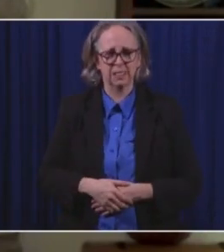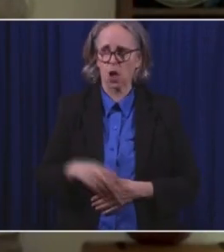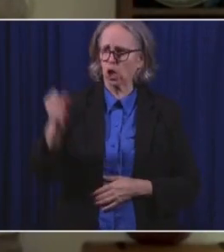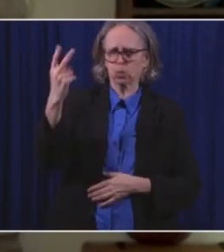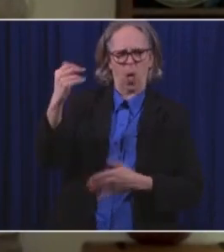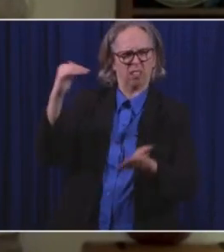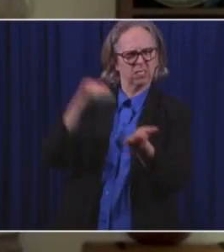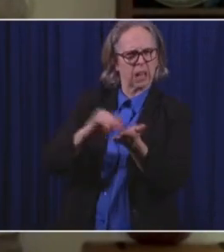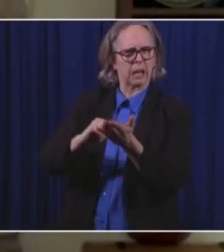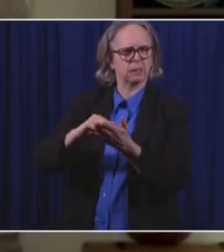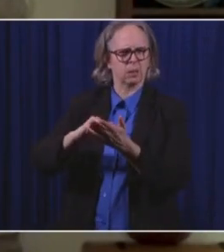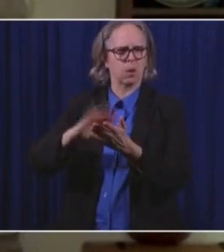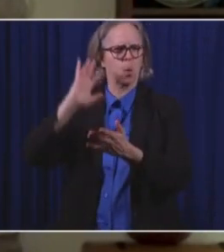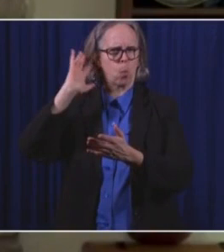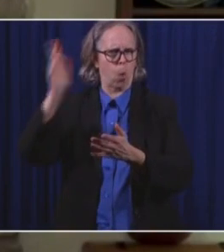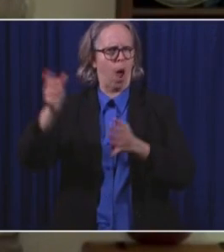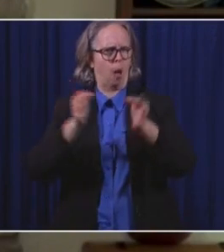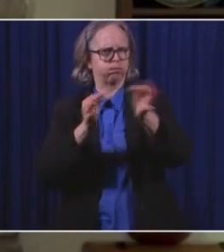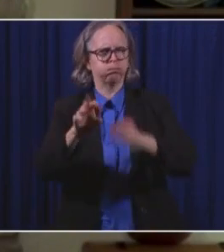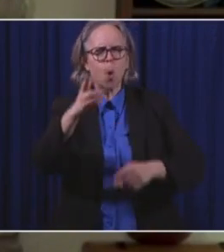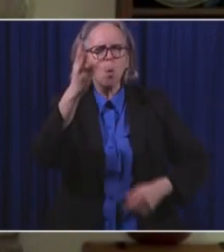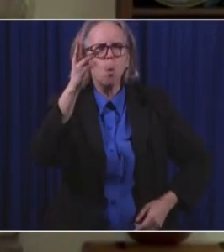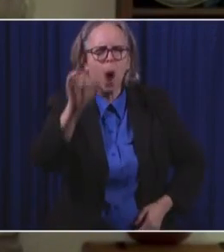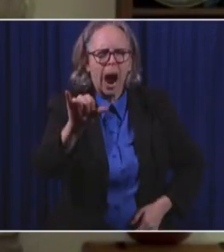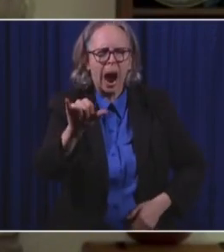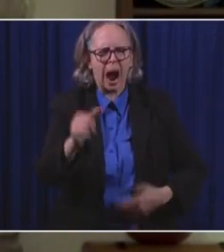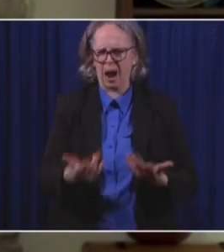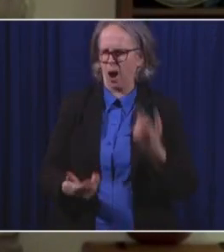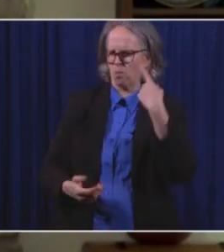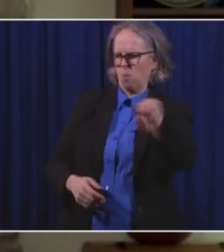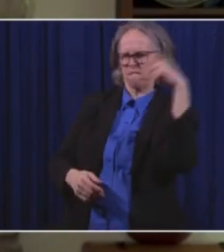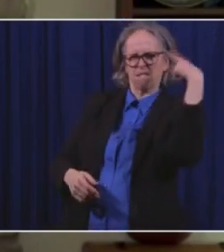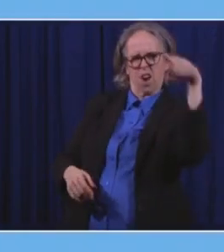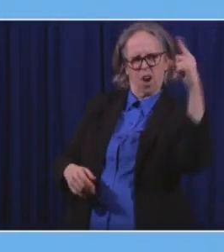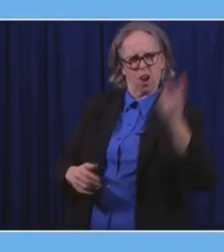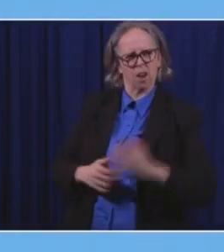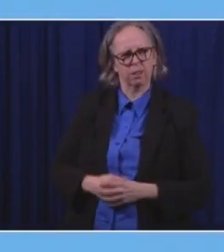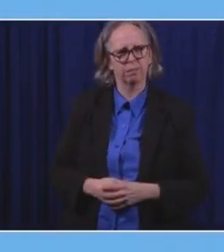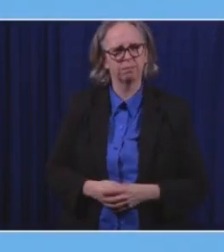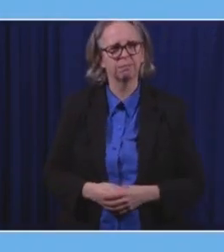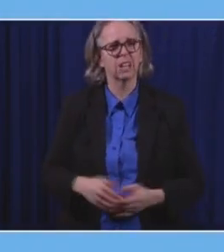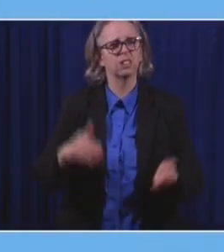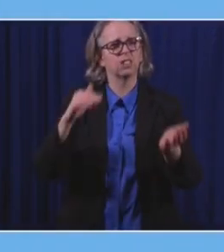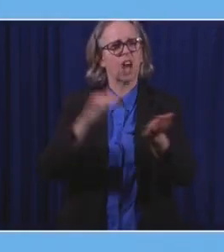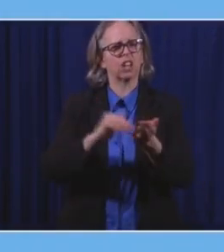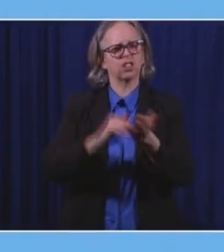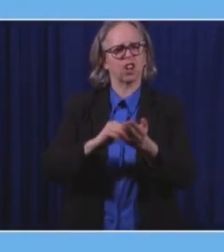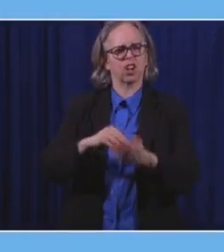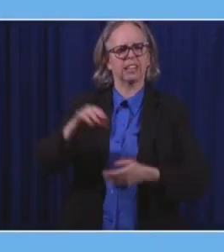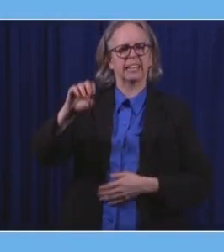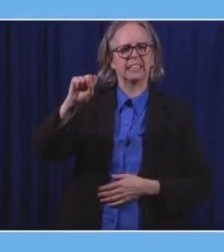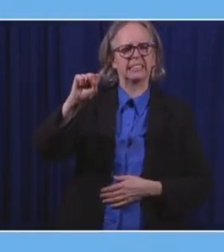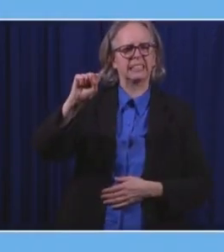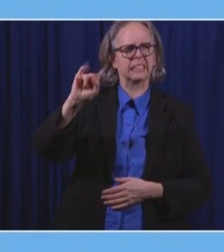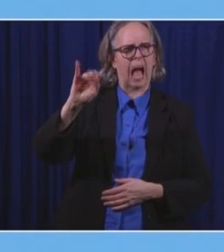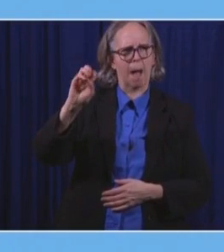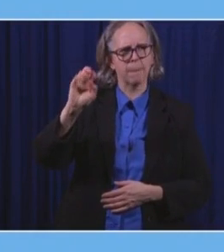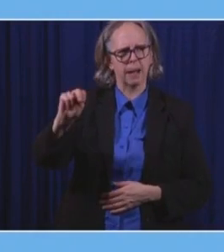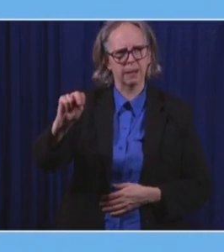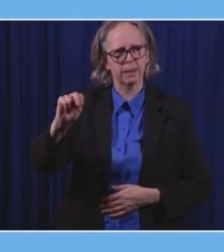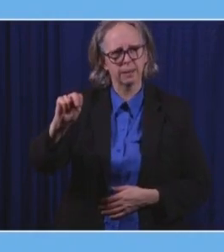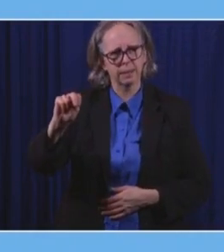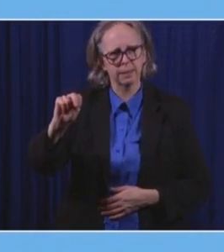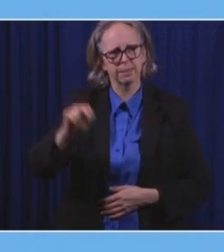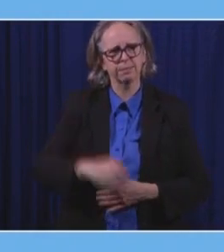next 21 days. So first we have Dr. Daniel Simon. He's the Chief Clinical and Scientific Officer